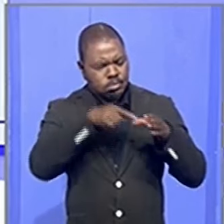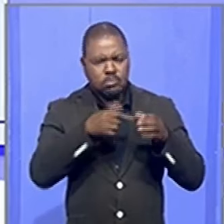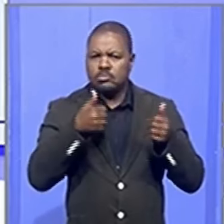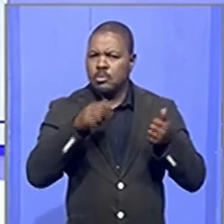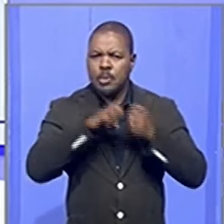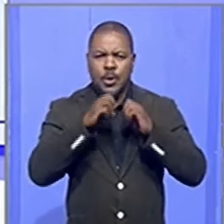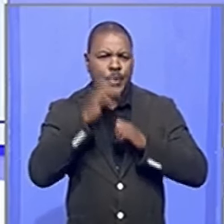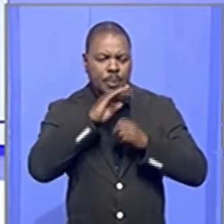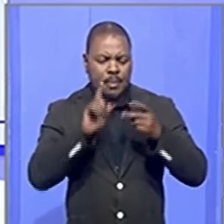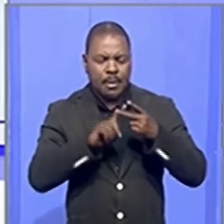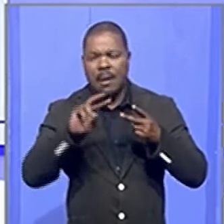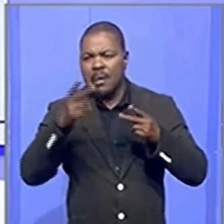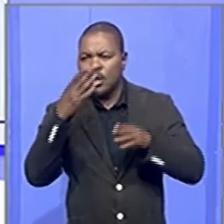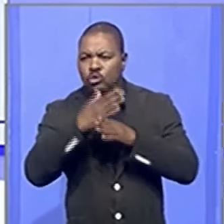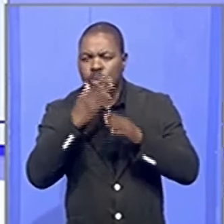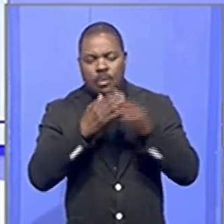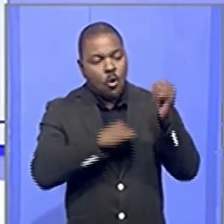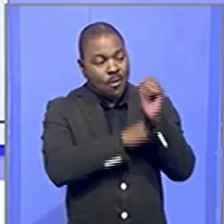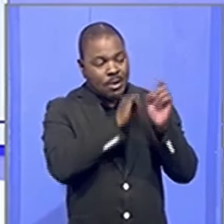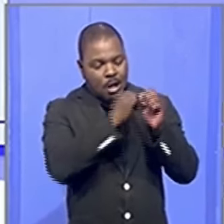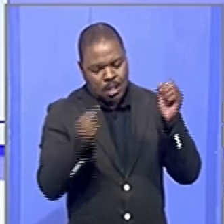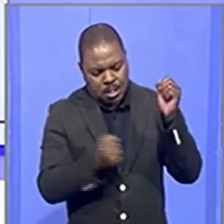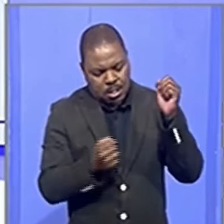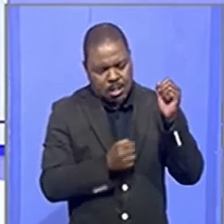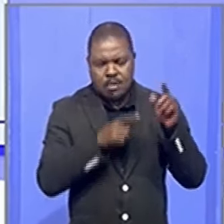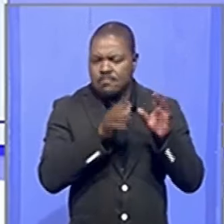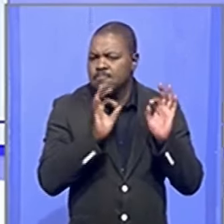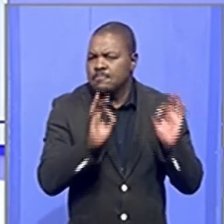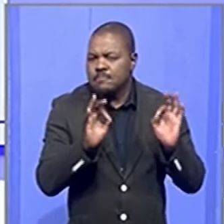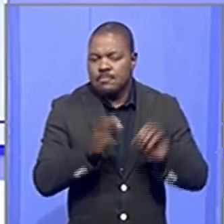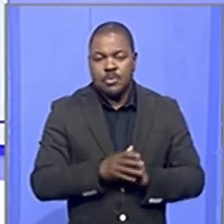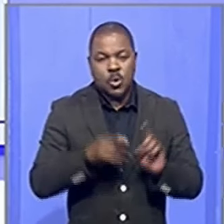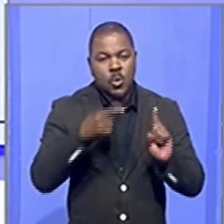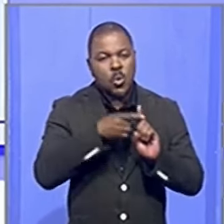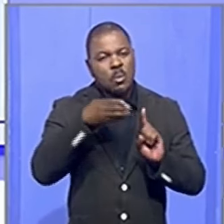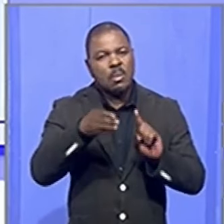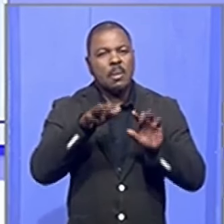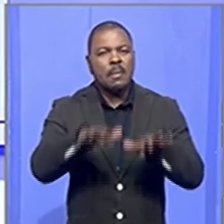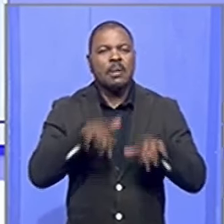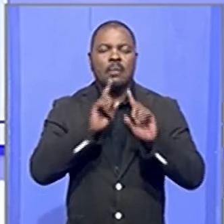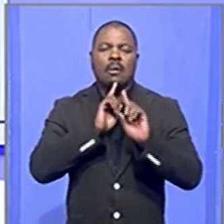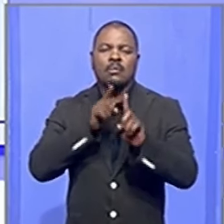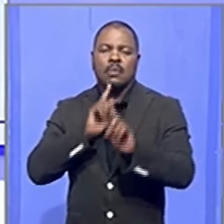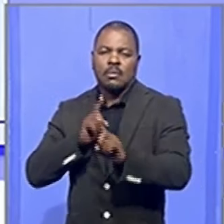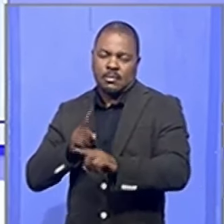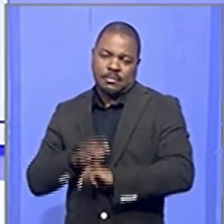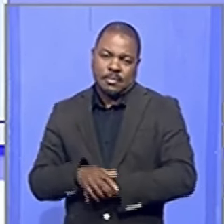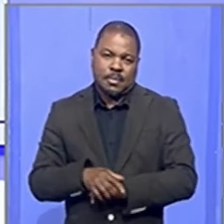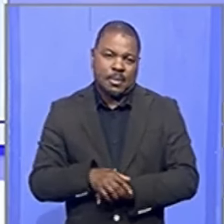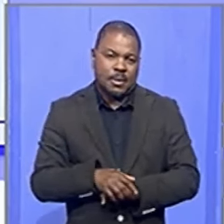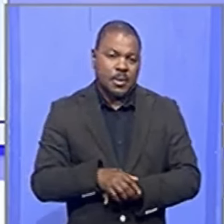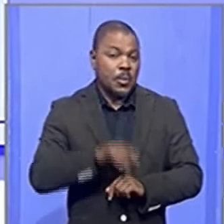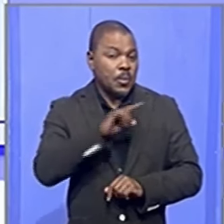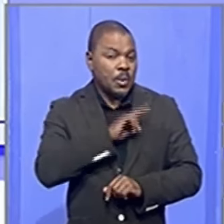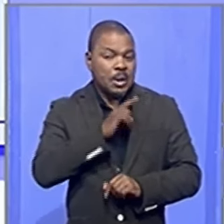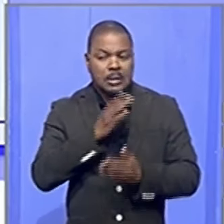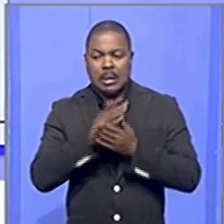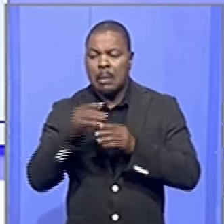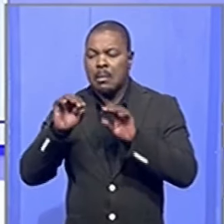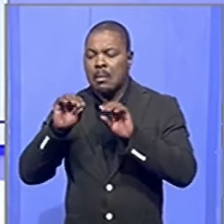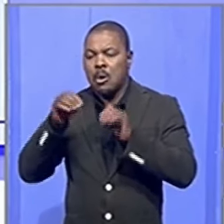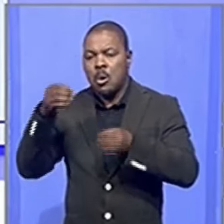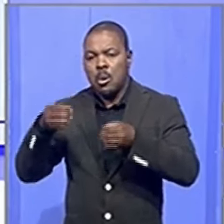le mešomo ye mengwe yeo e welago ka tlase ga kantoro ya gagwe. Ramaphosa o be a ikarabela go dipotšišo palamenteng seo morago ga go solwa ke